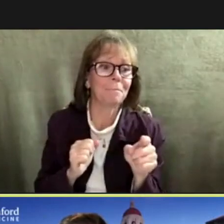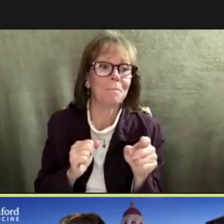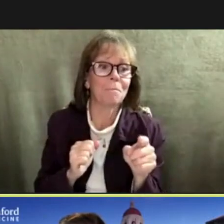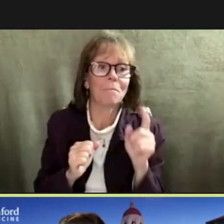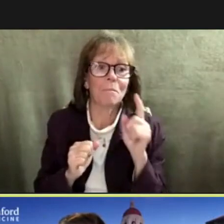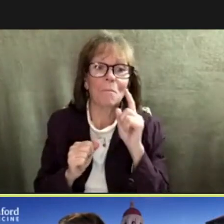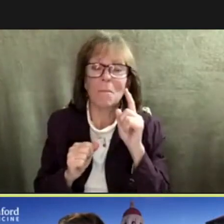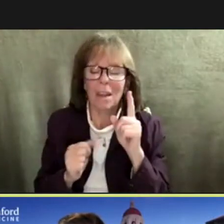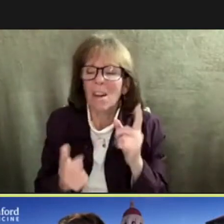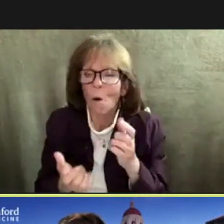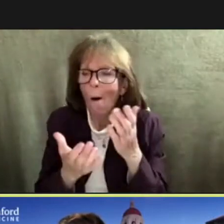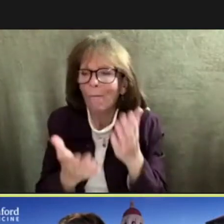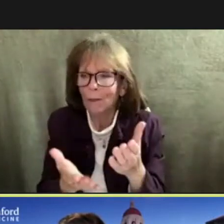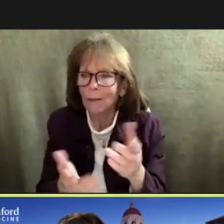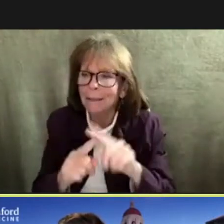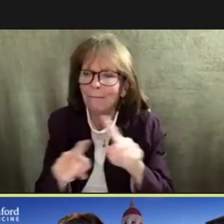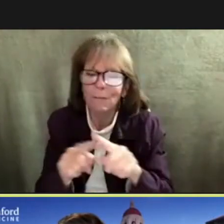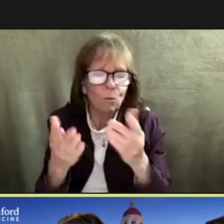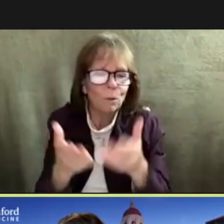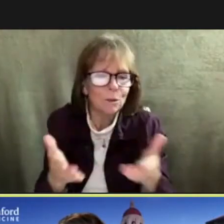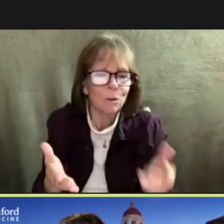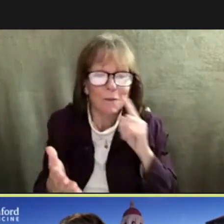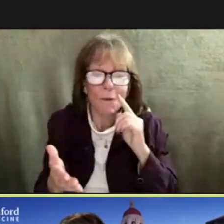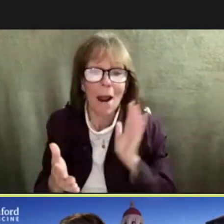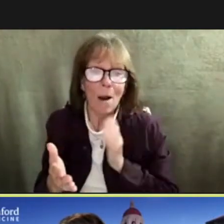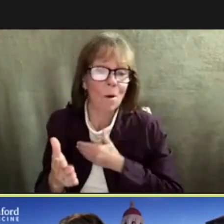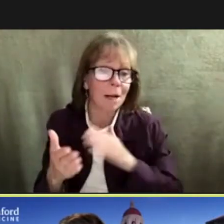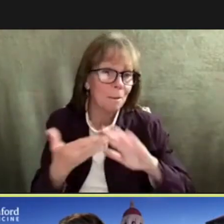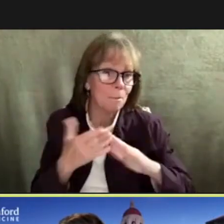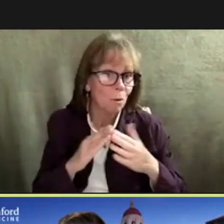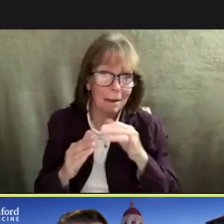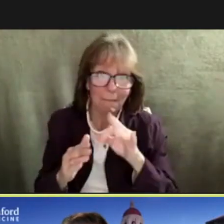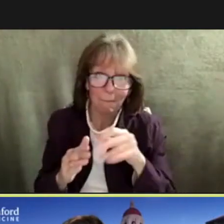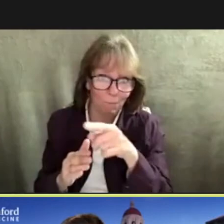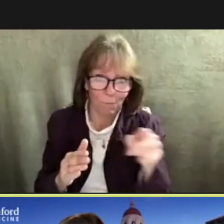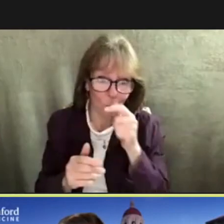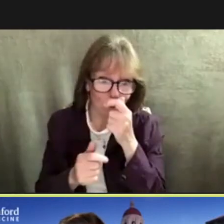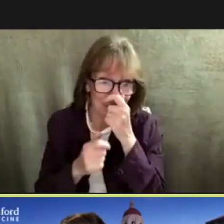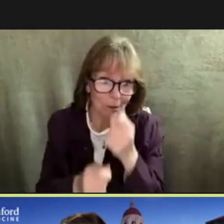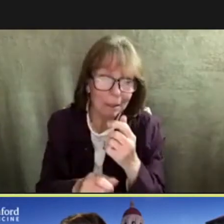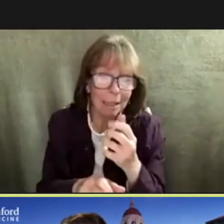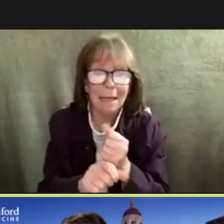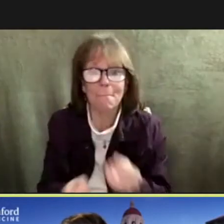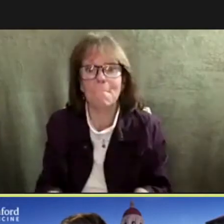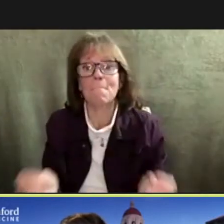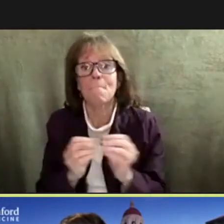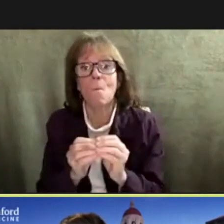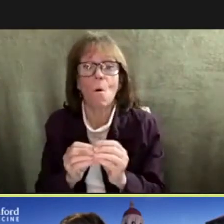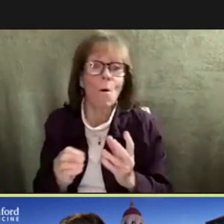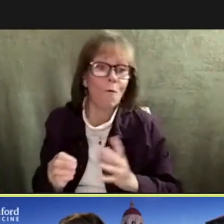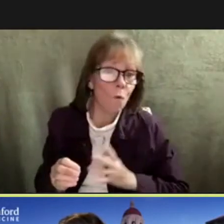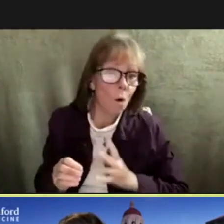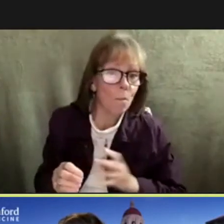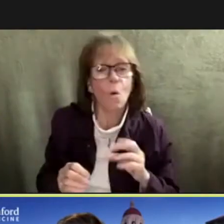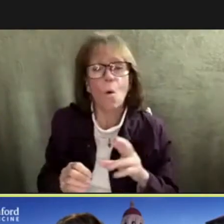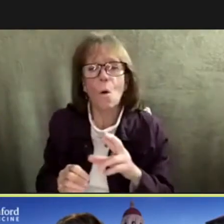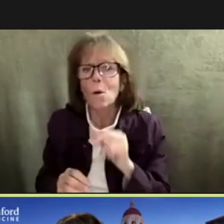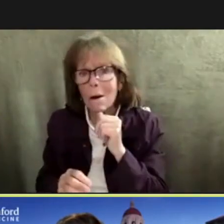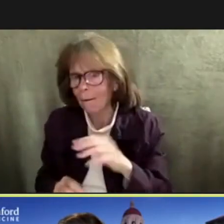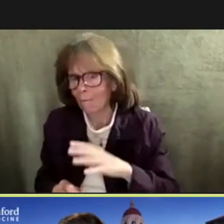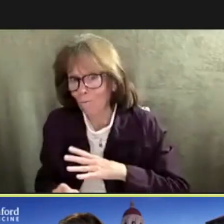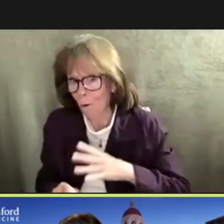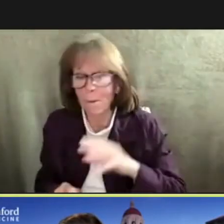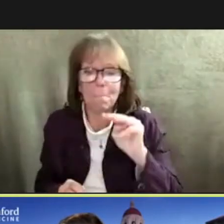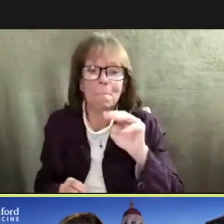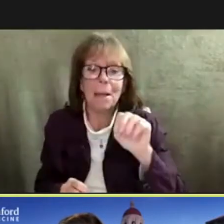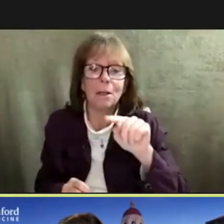and an offer of resources to our community for those of you interested in getting more formal and informal mentorship around this